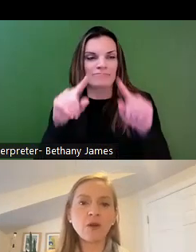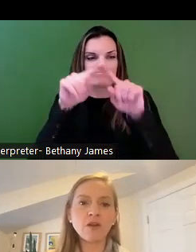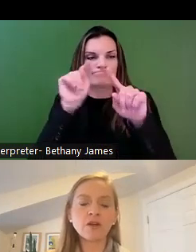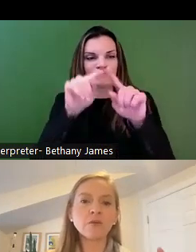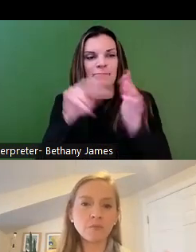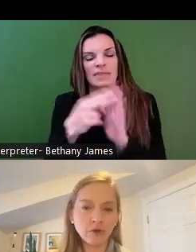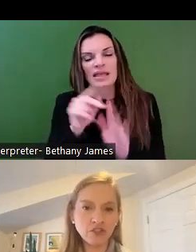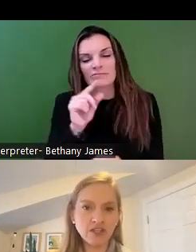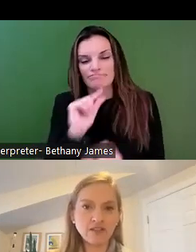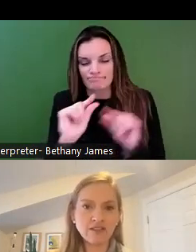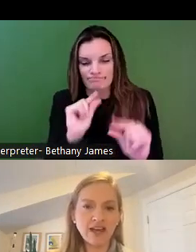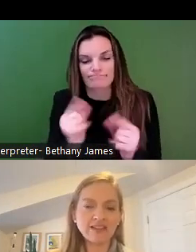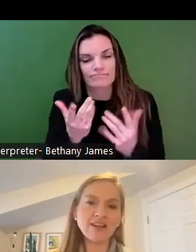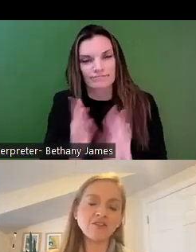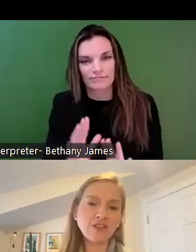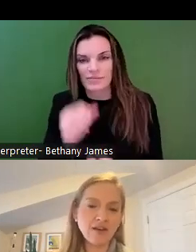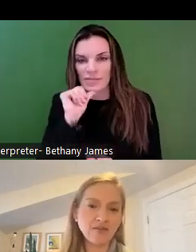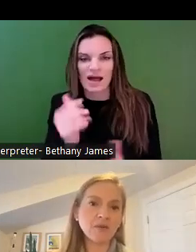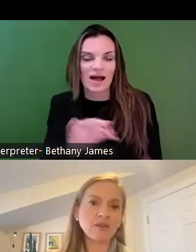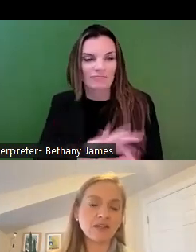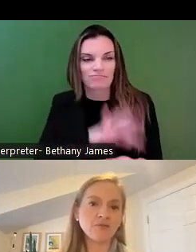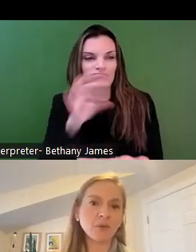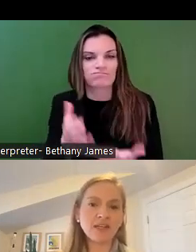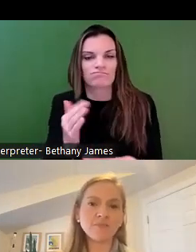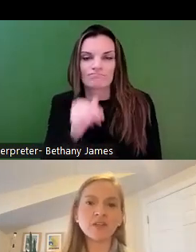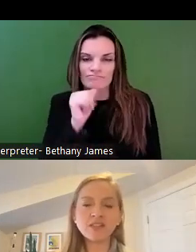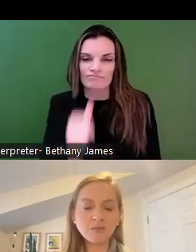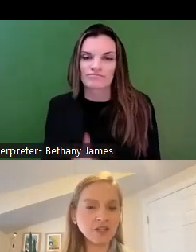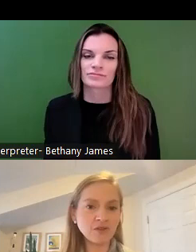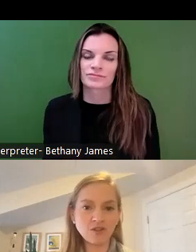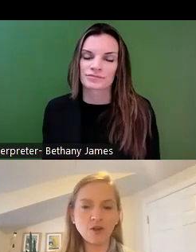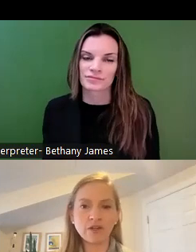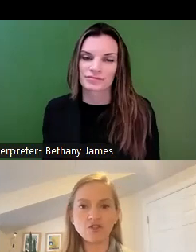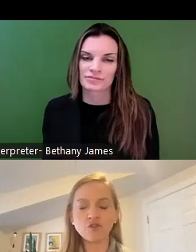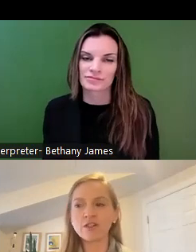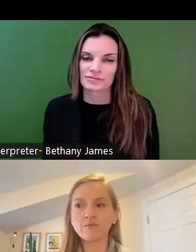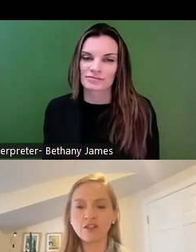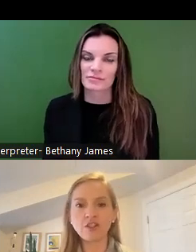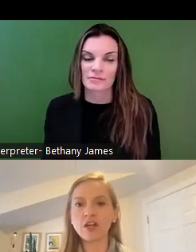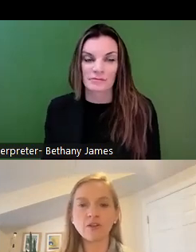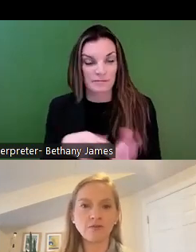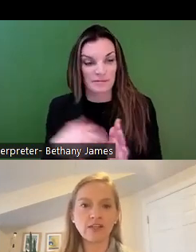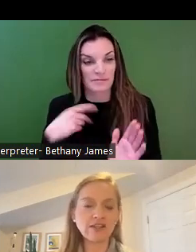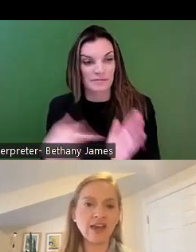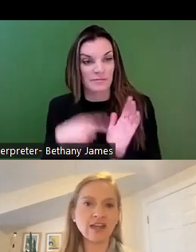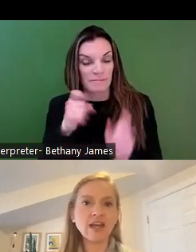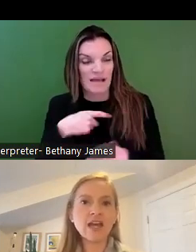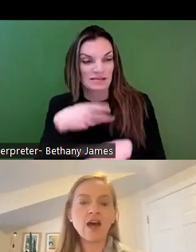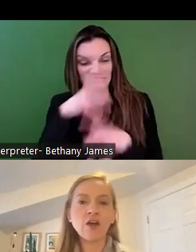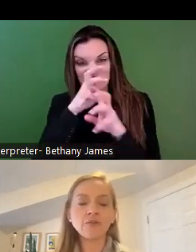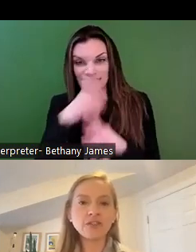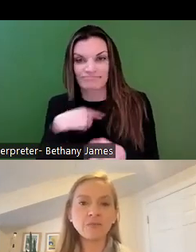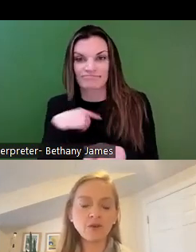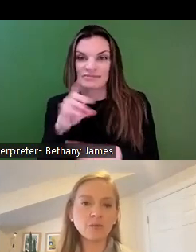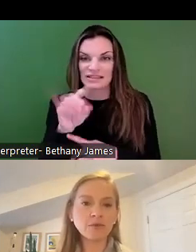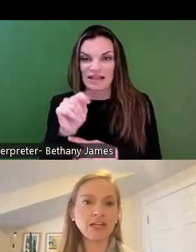the smaller portion size and you just have them less frequently. It doesn't mean you need to go on a strict vegetarian or vegan diet.